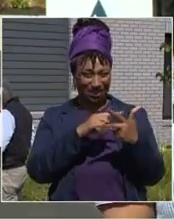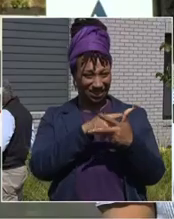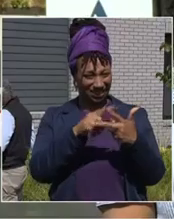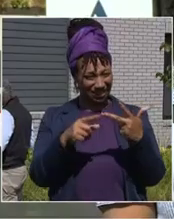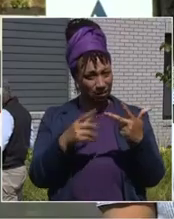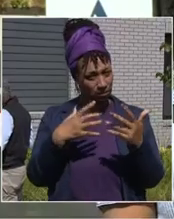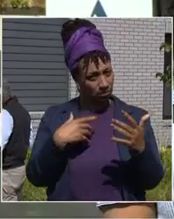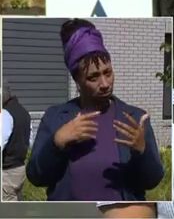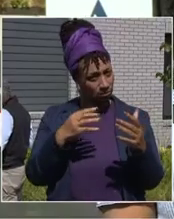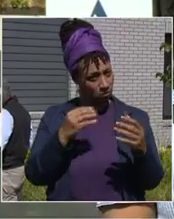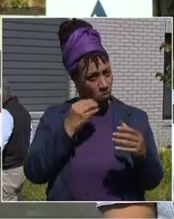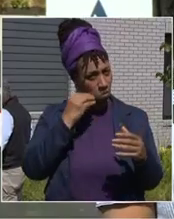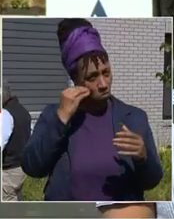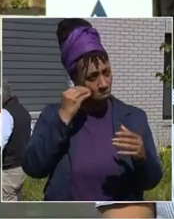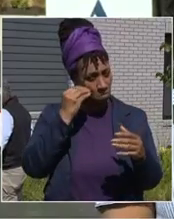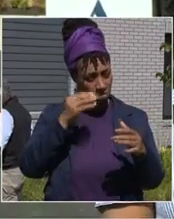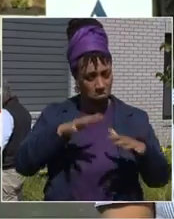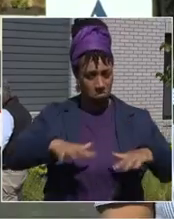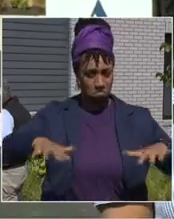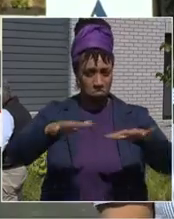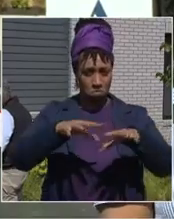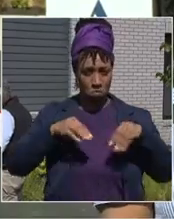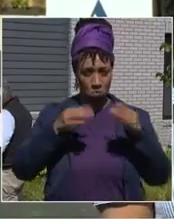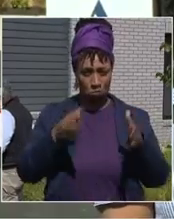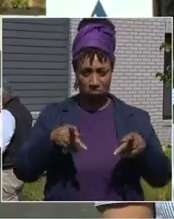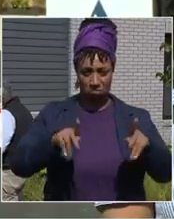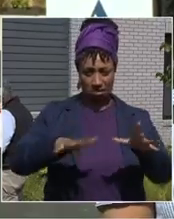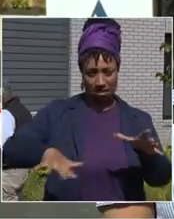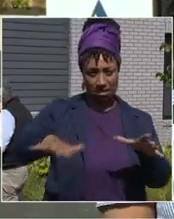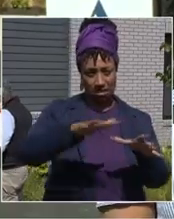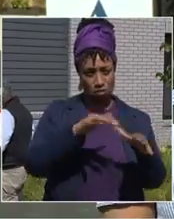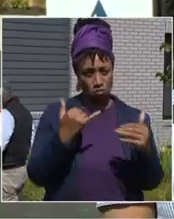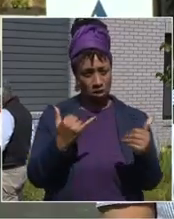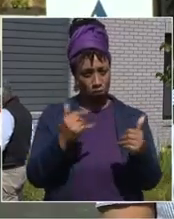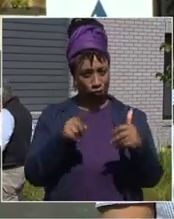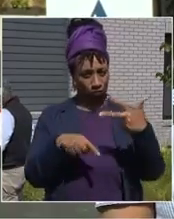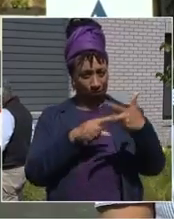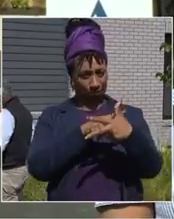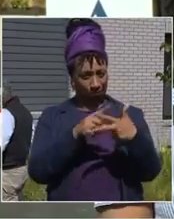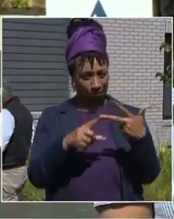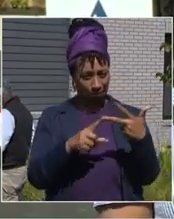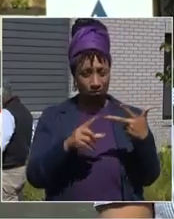think, in the DC housing portfolio is new single family homes.